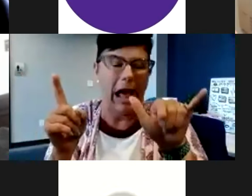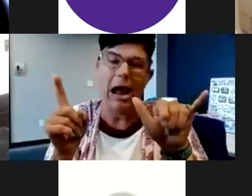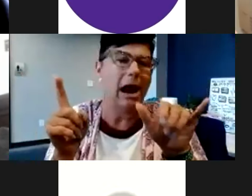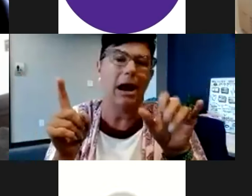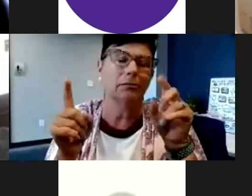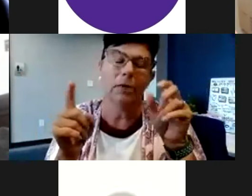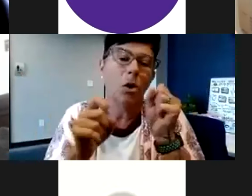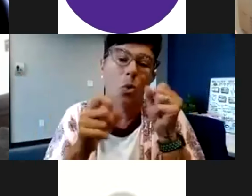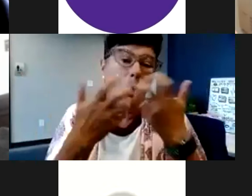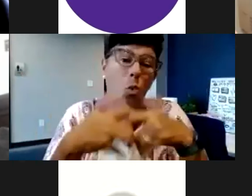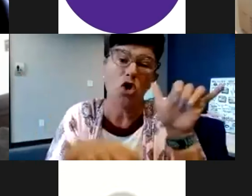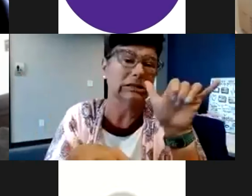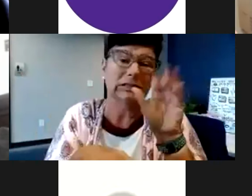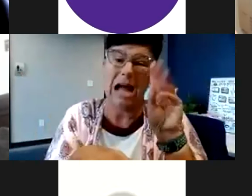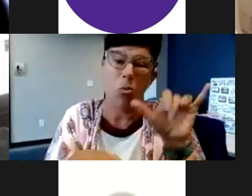video relay.